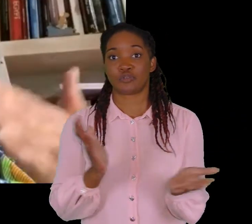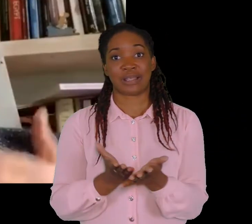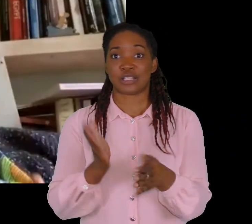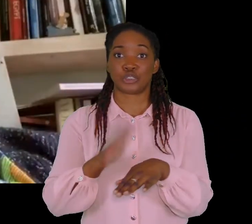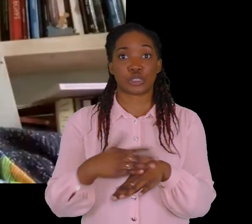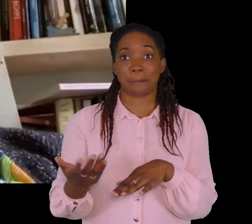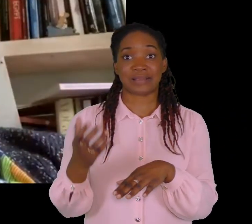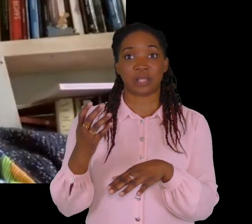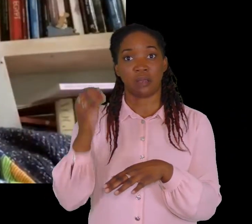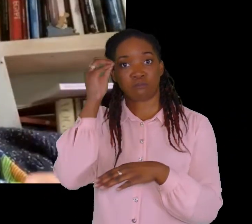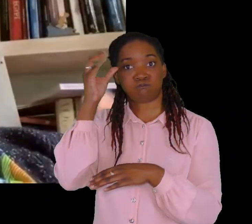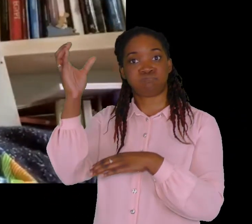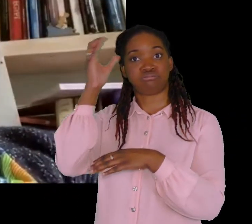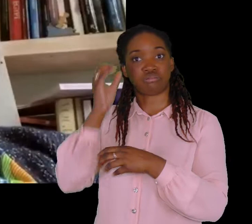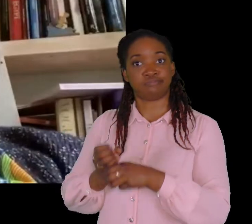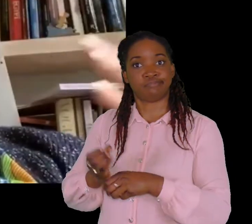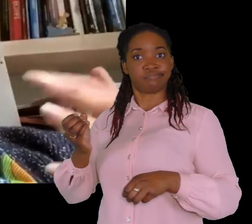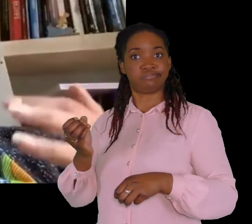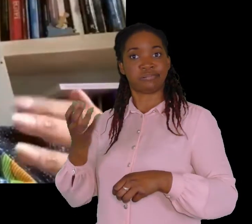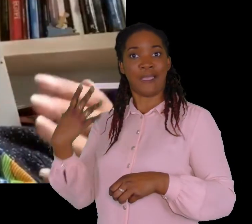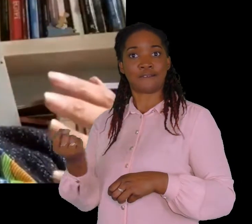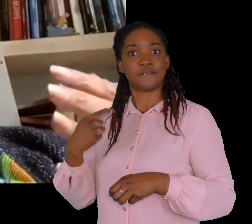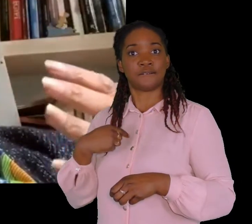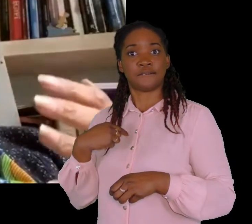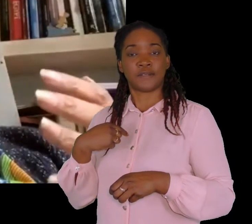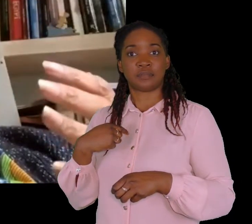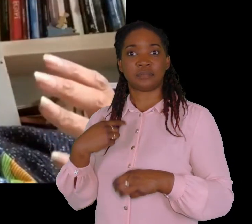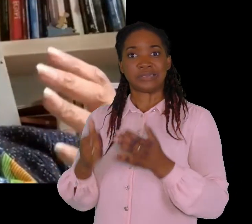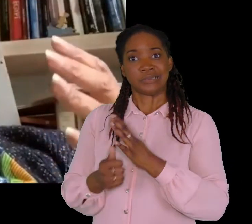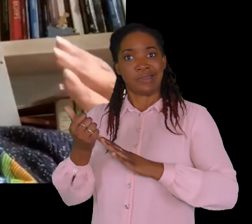showing and what you were doing. The